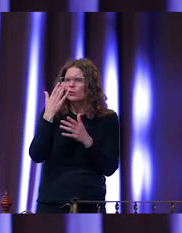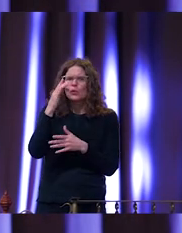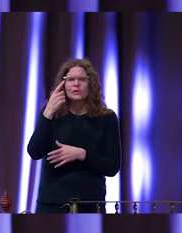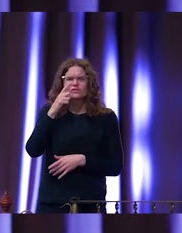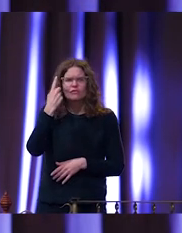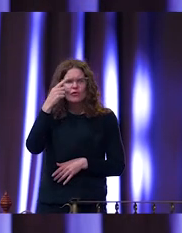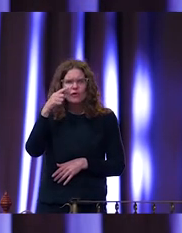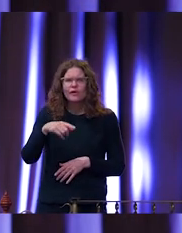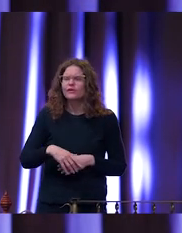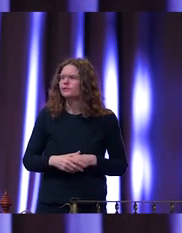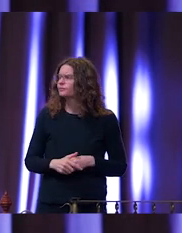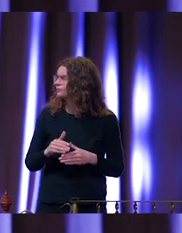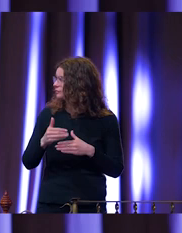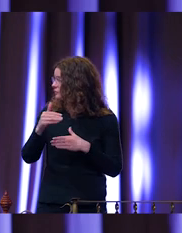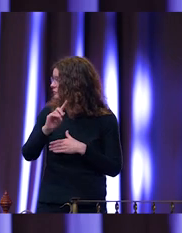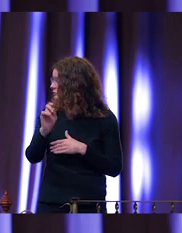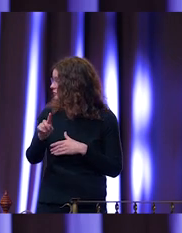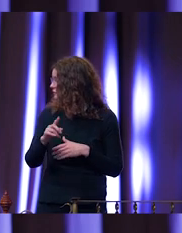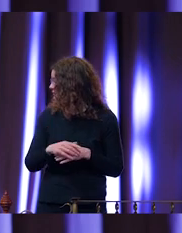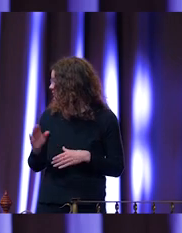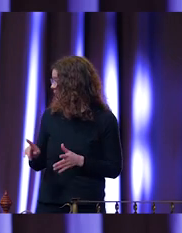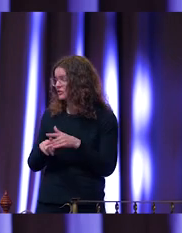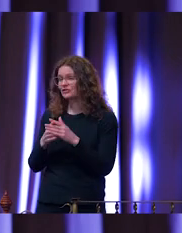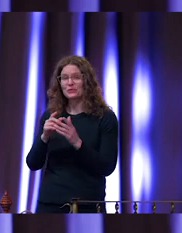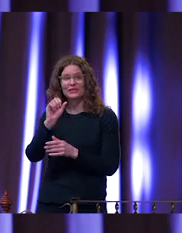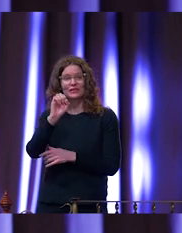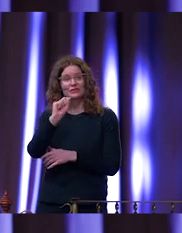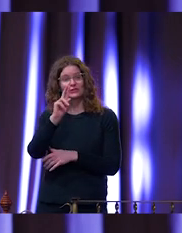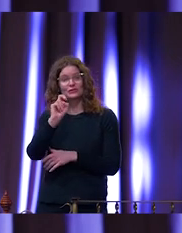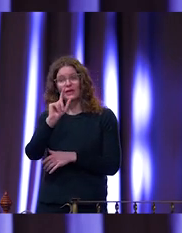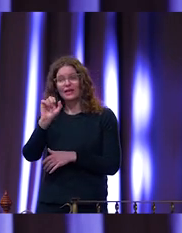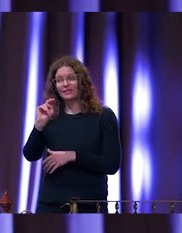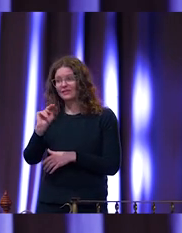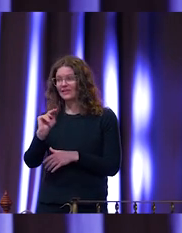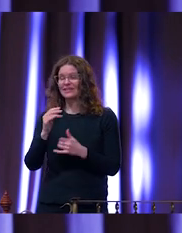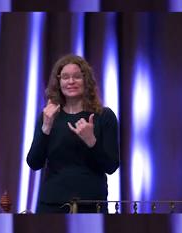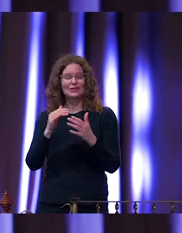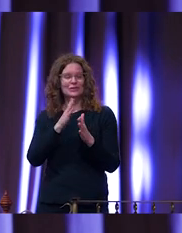Next question. I'm going to start with you, Suellen, because there's a pattern, and I want to stick with it.